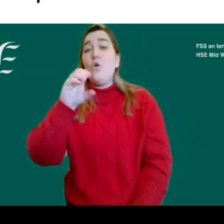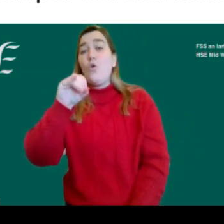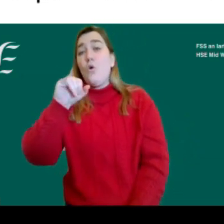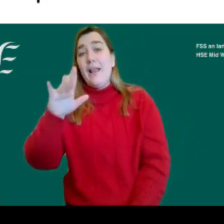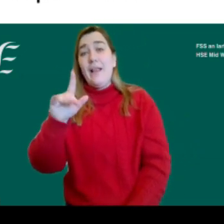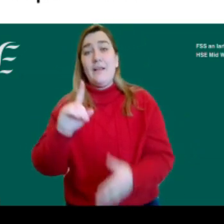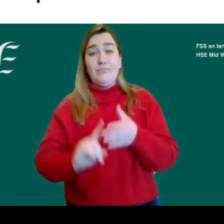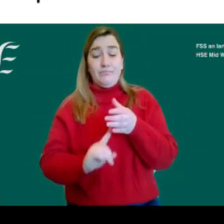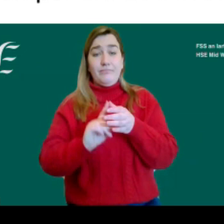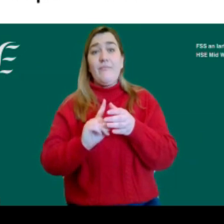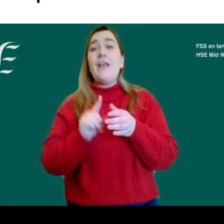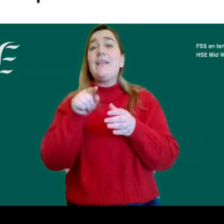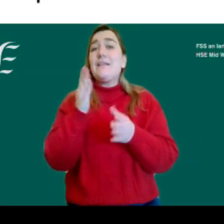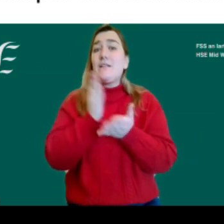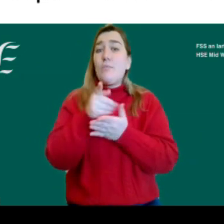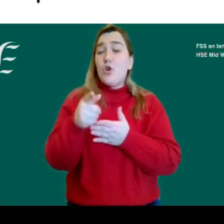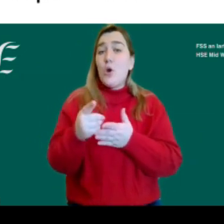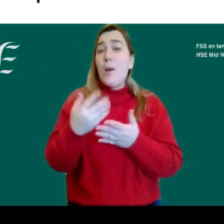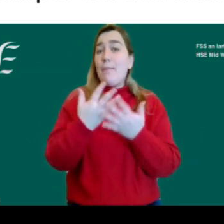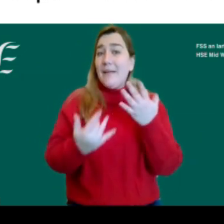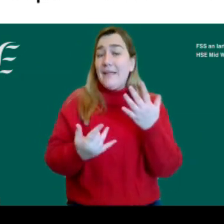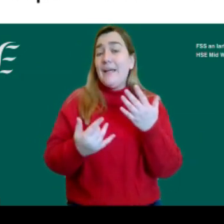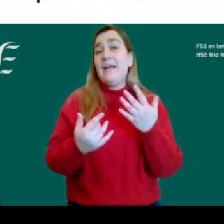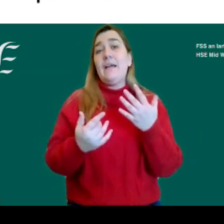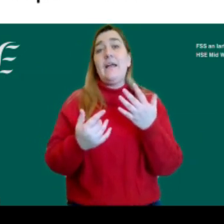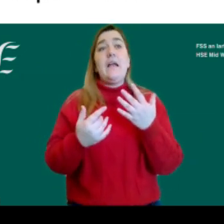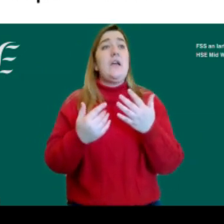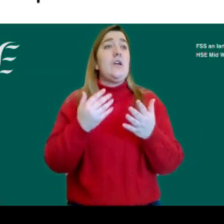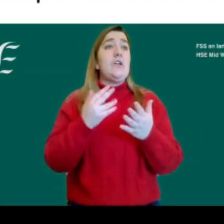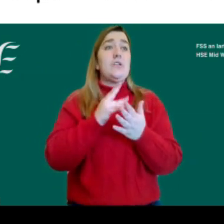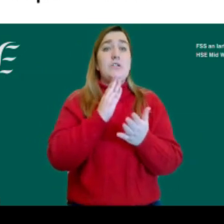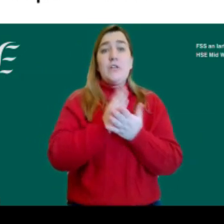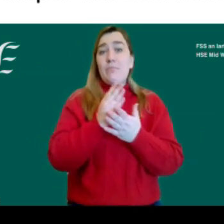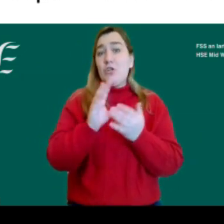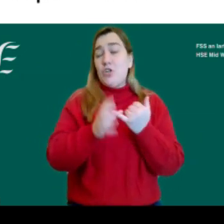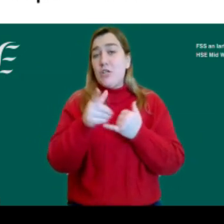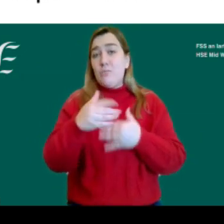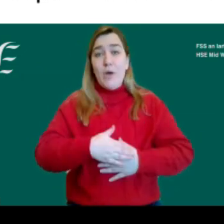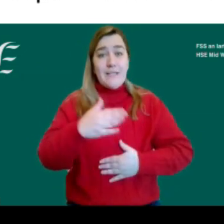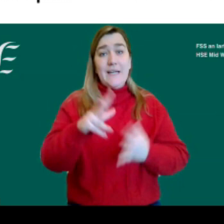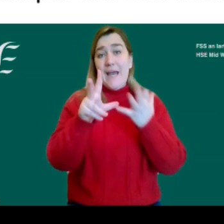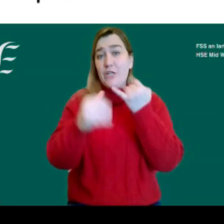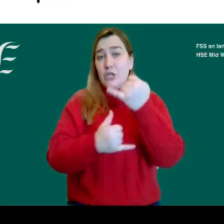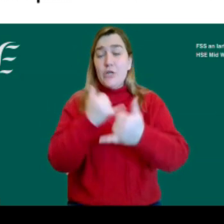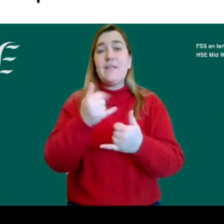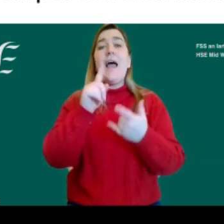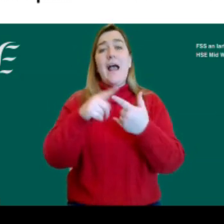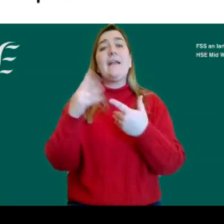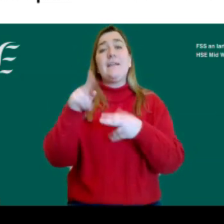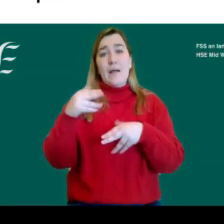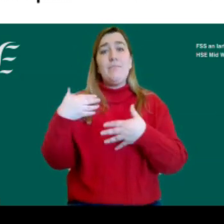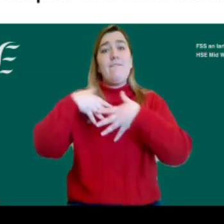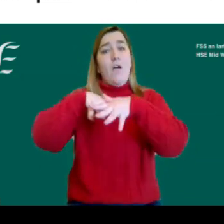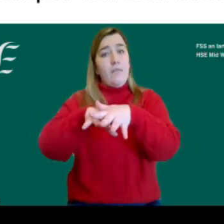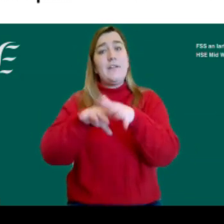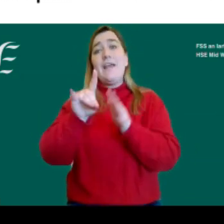treat your heavy menstrual bleeding for 5 years, and it can be part of your HRT, so the endometrial or the womb protection part, for 5 years. And it can really help those